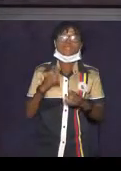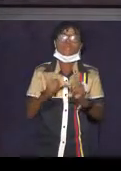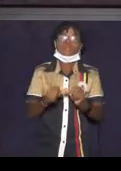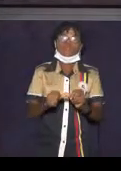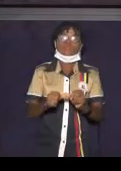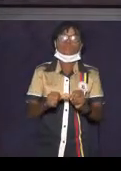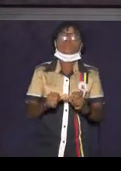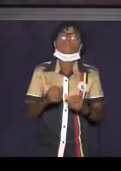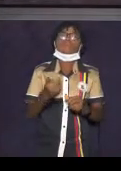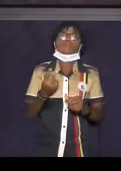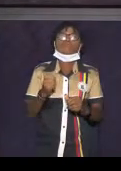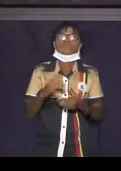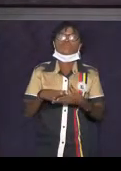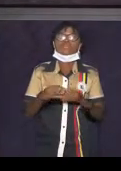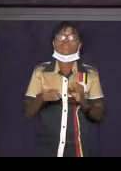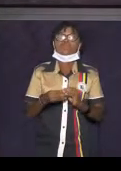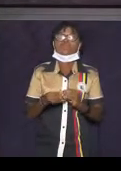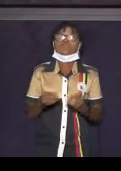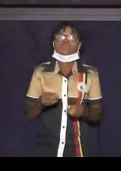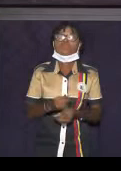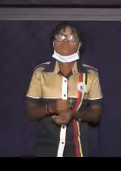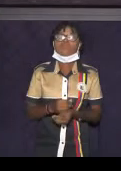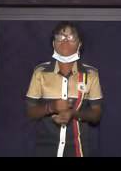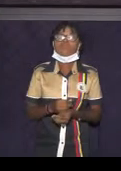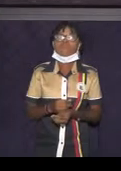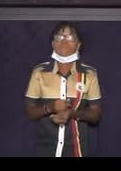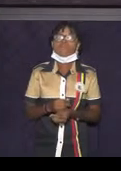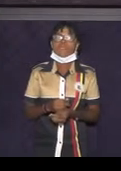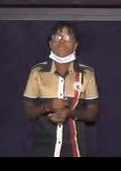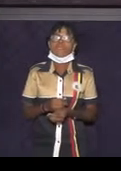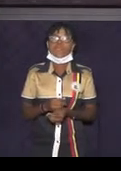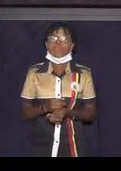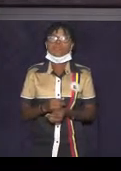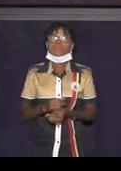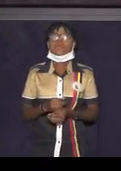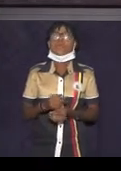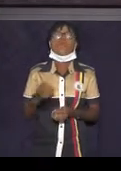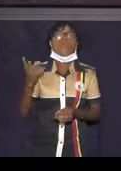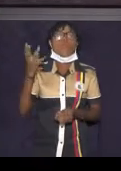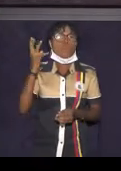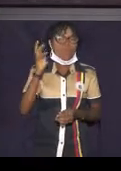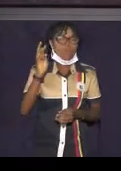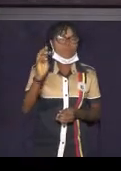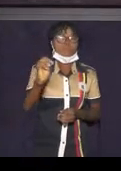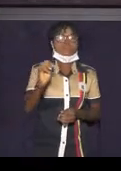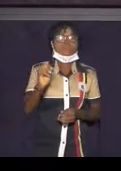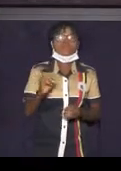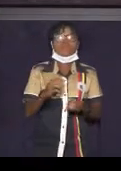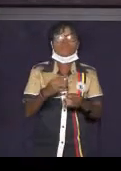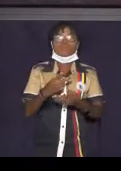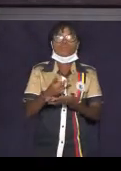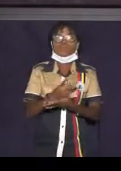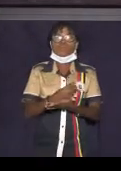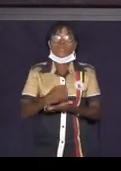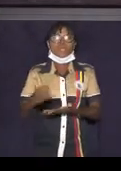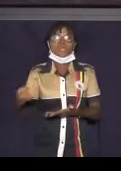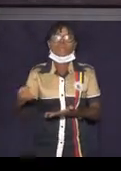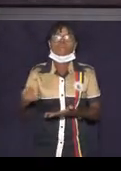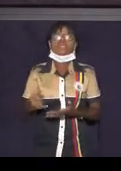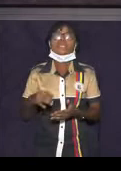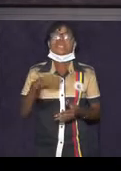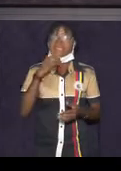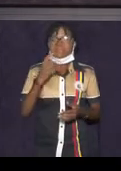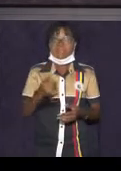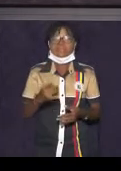dash when I got to our house. Was cooking. Yes. Past continuous.